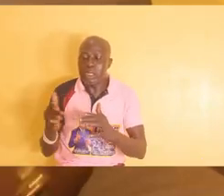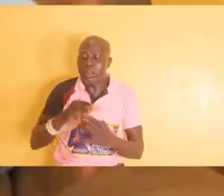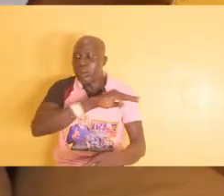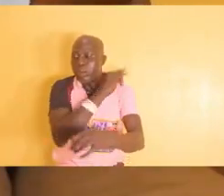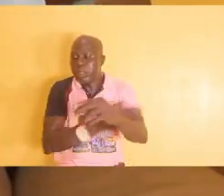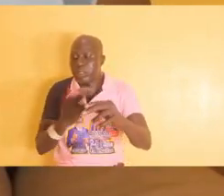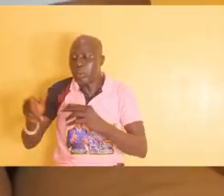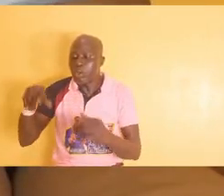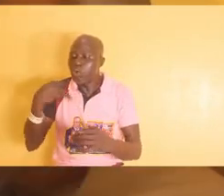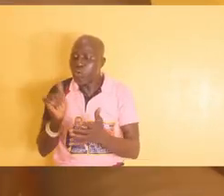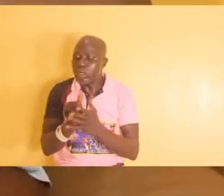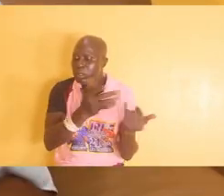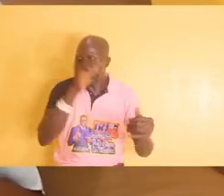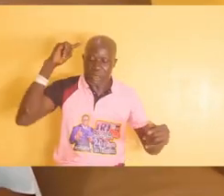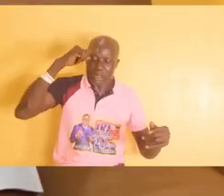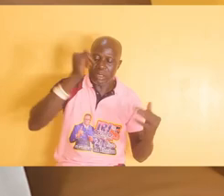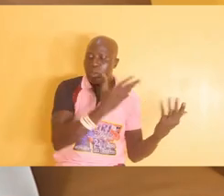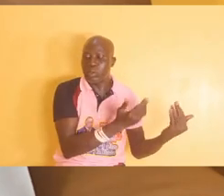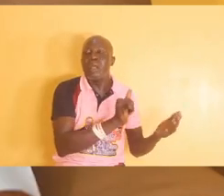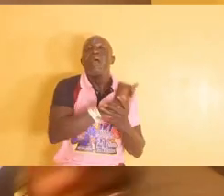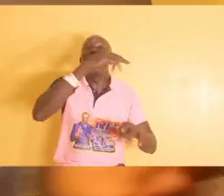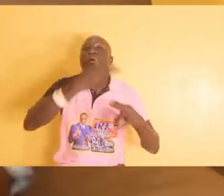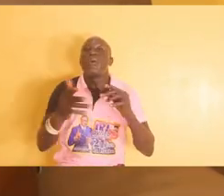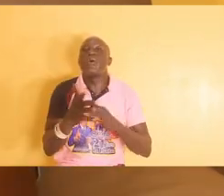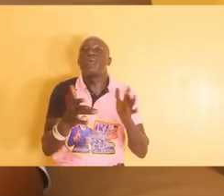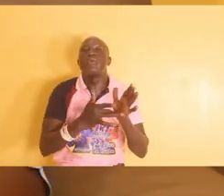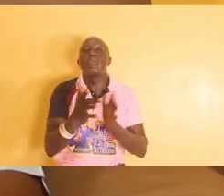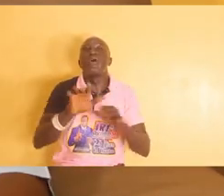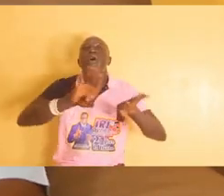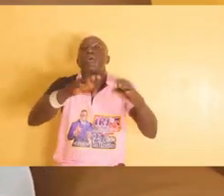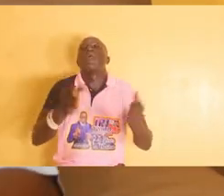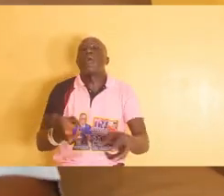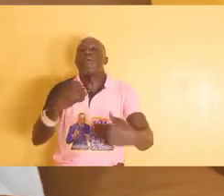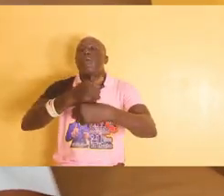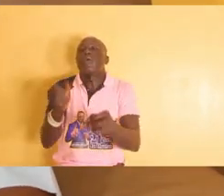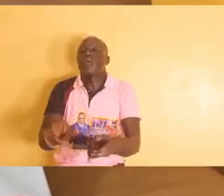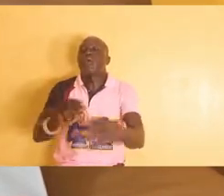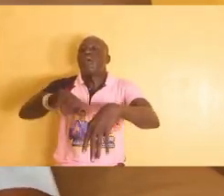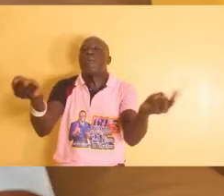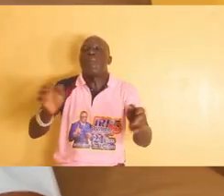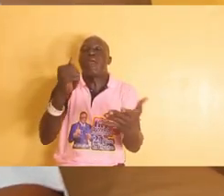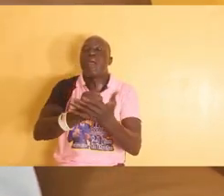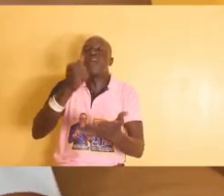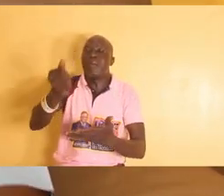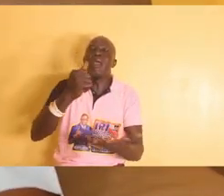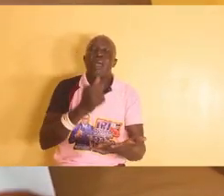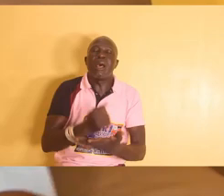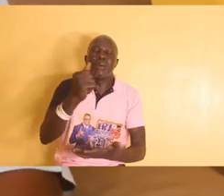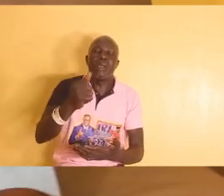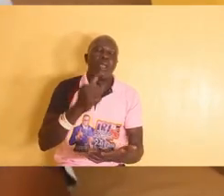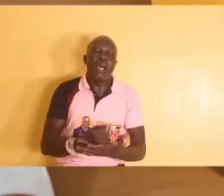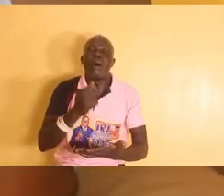mighty name of Jesus. All the way you say your words have been blessed. In the name of Jesus. Amen. Amen. Amen. Amen.